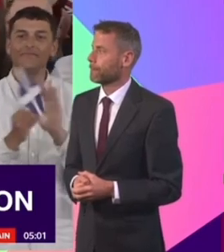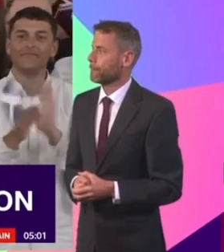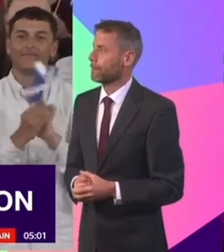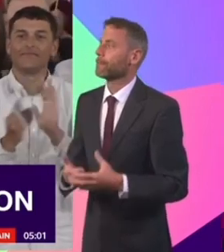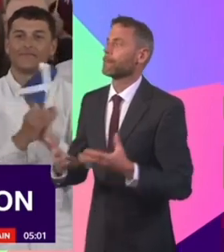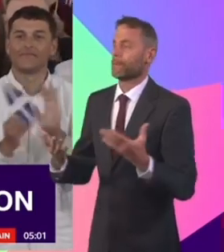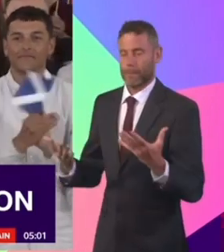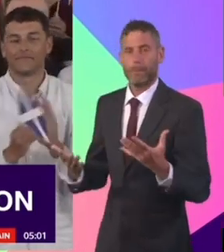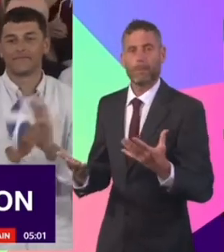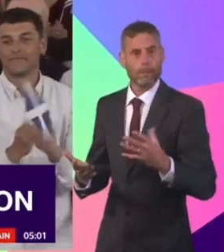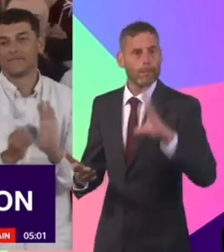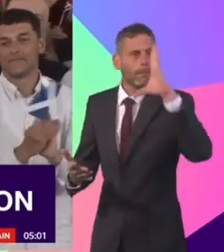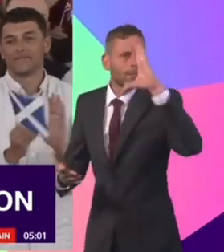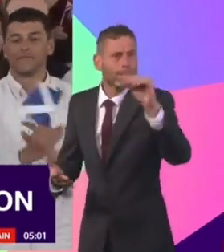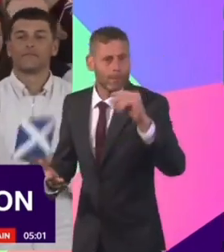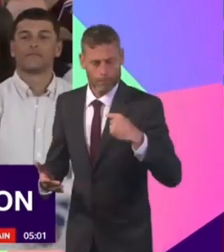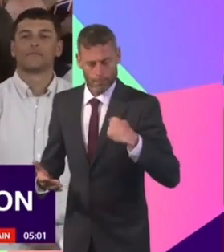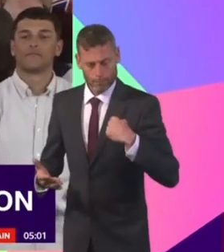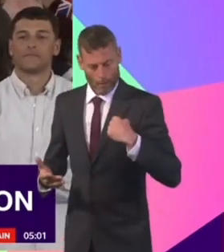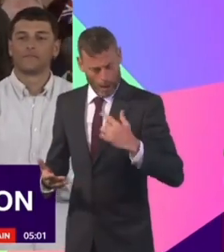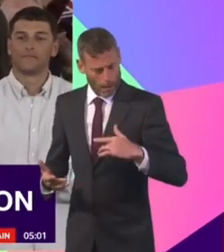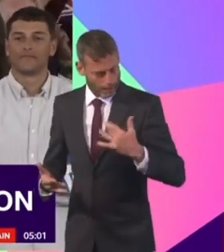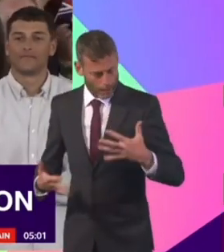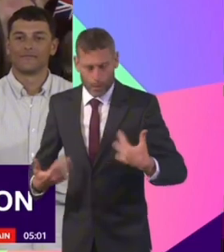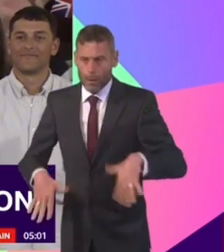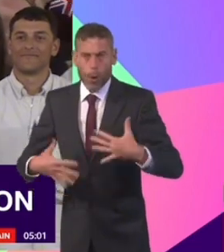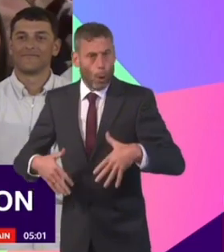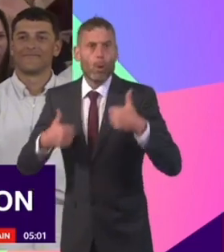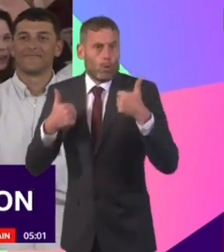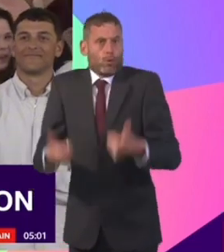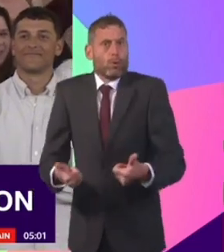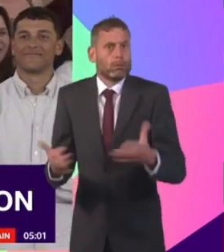And it feels good, I have to be honest.